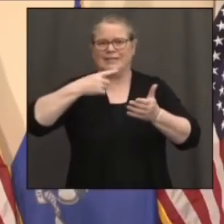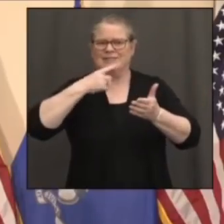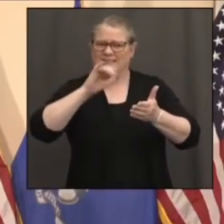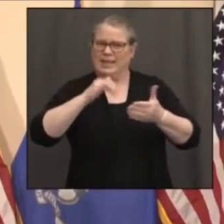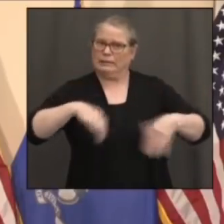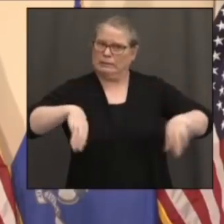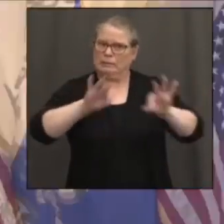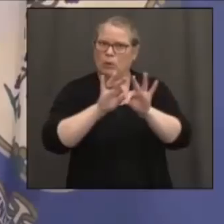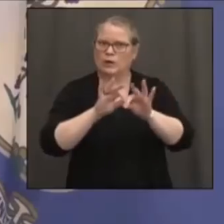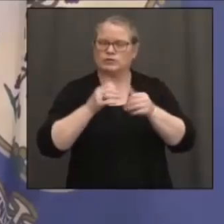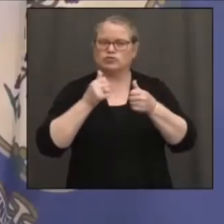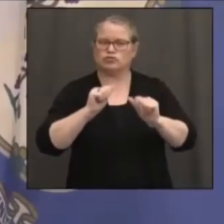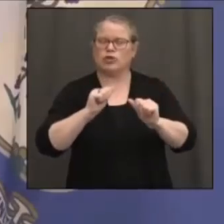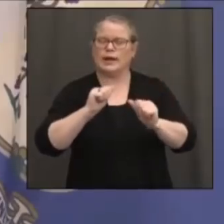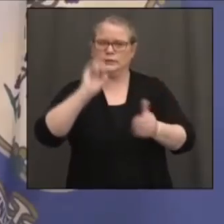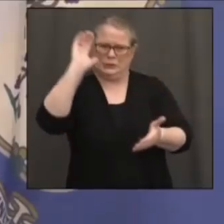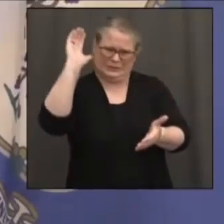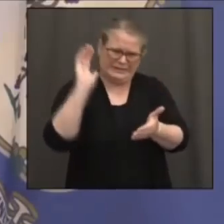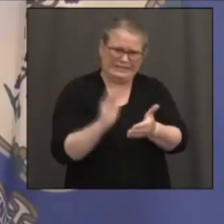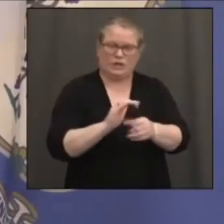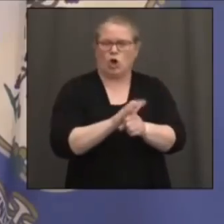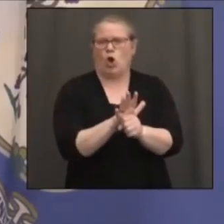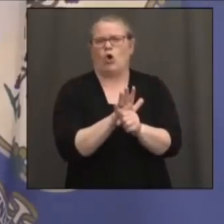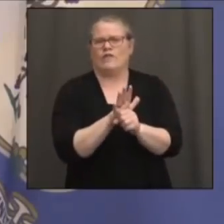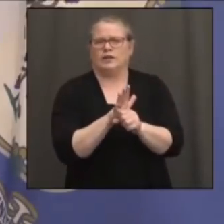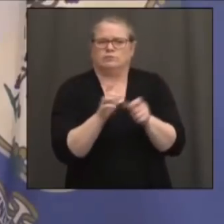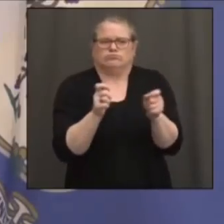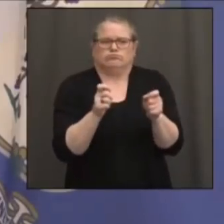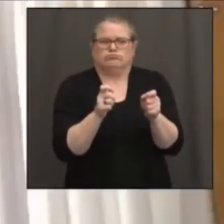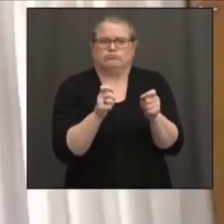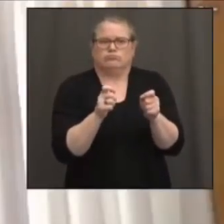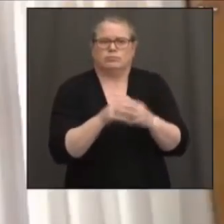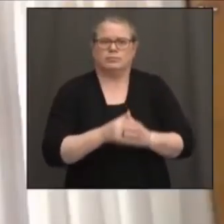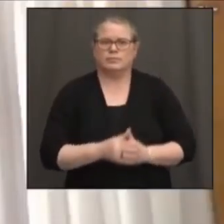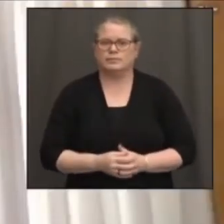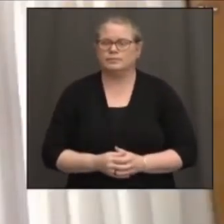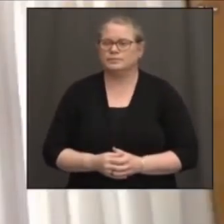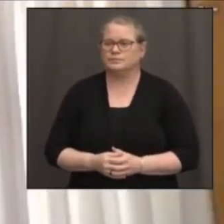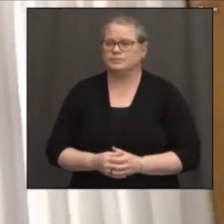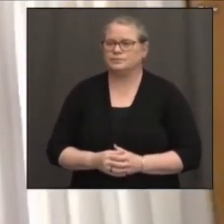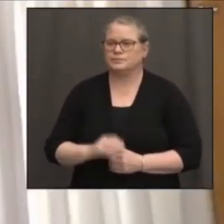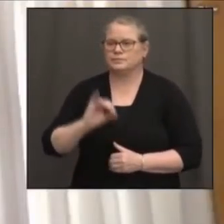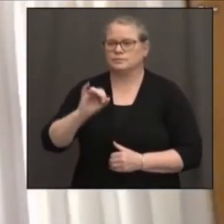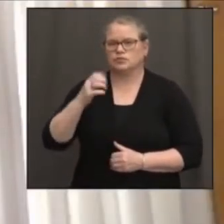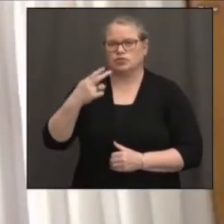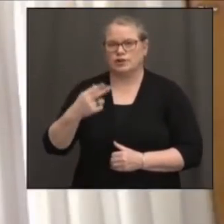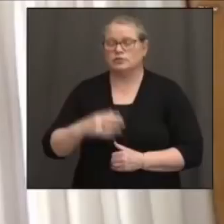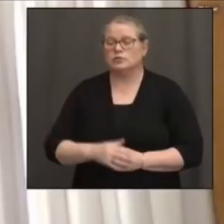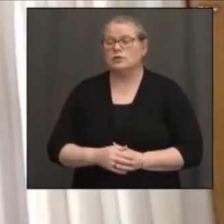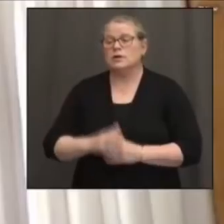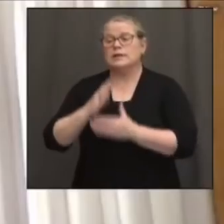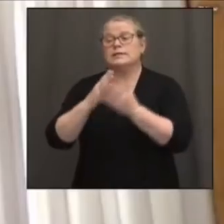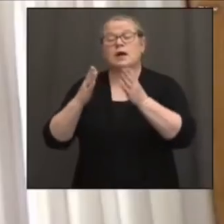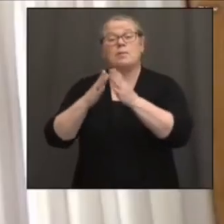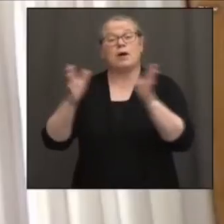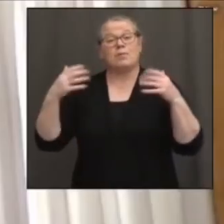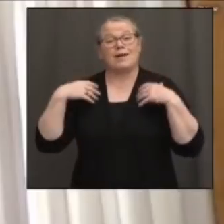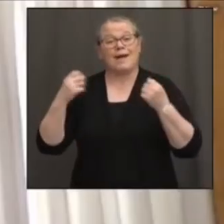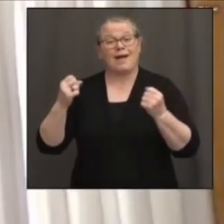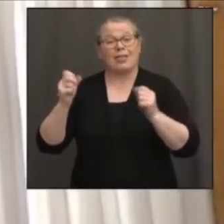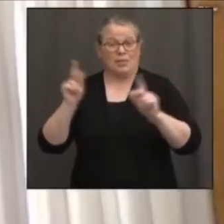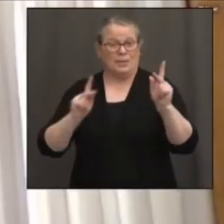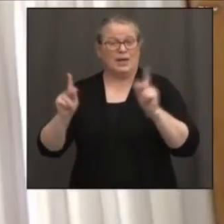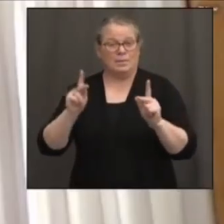Well, I think we've heard, some leading public health experts, including, Scott Gottlieb, former FDA commissioner, who's been a